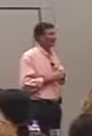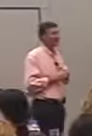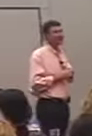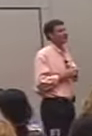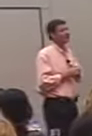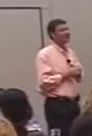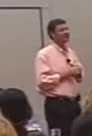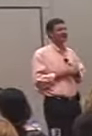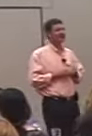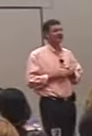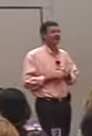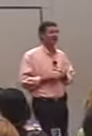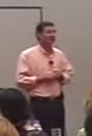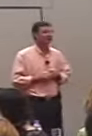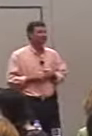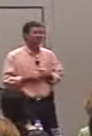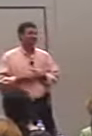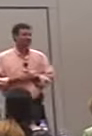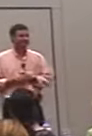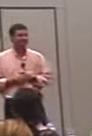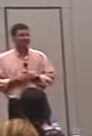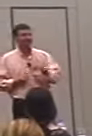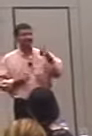I really don't know anything about the home.